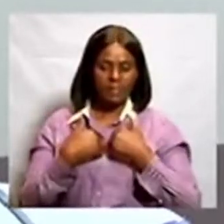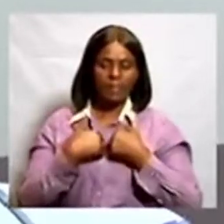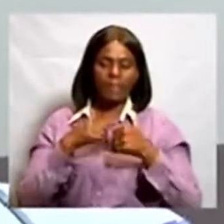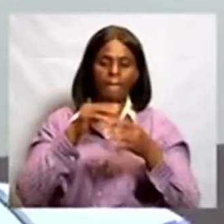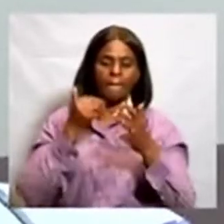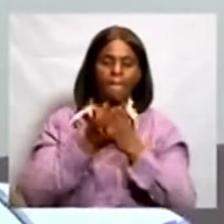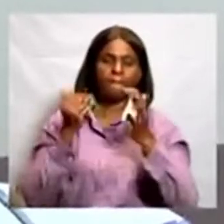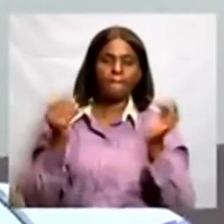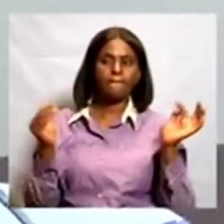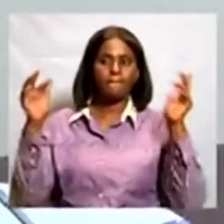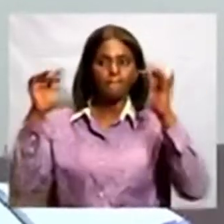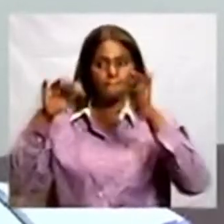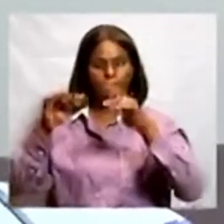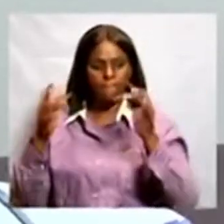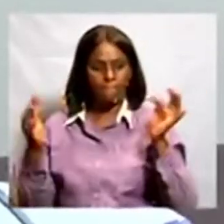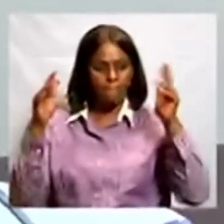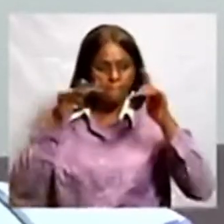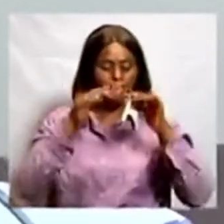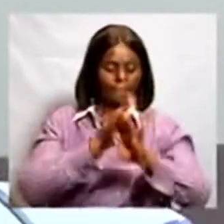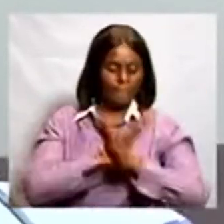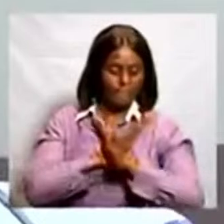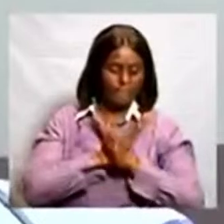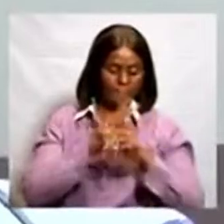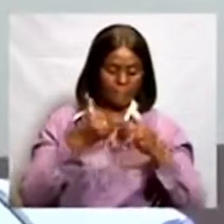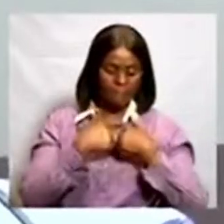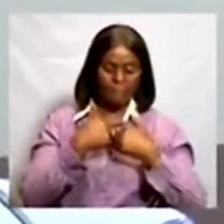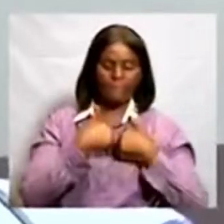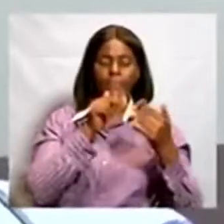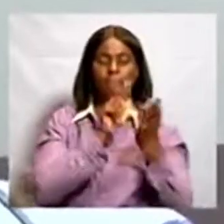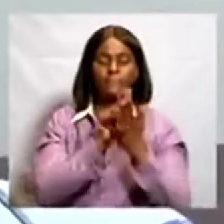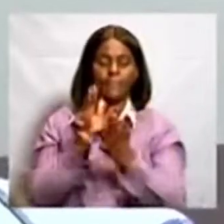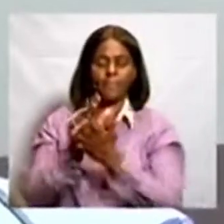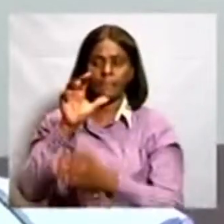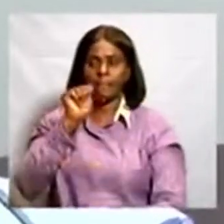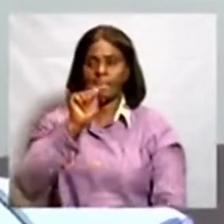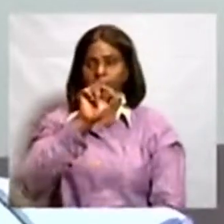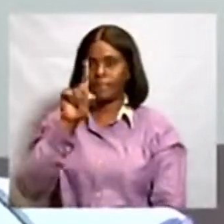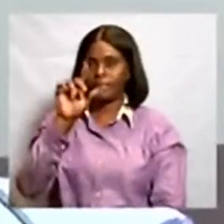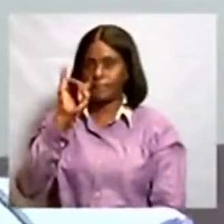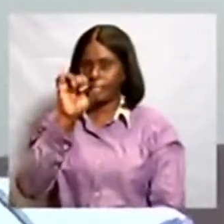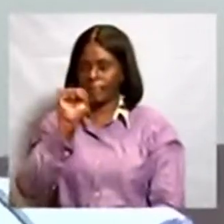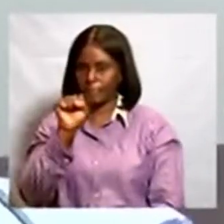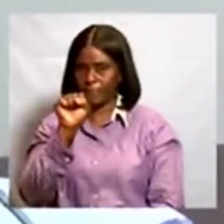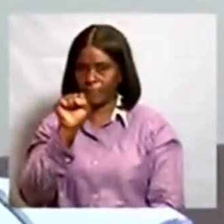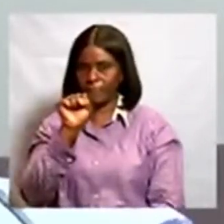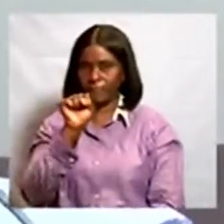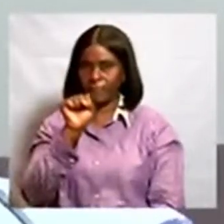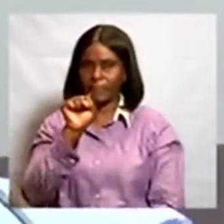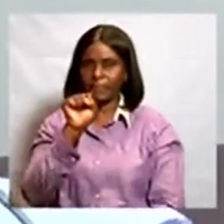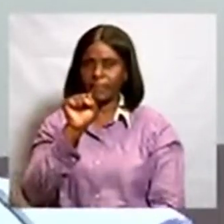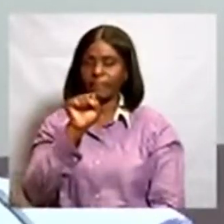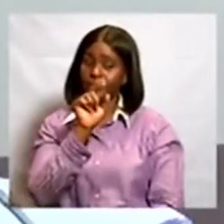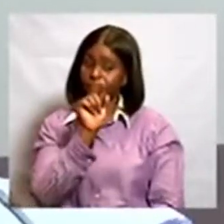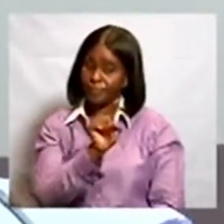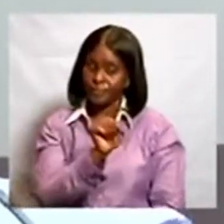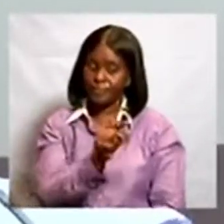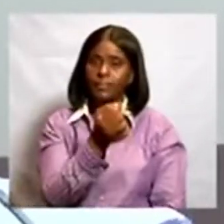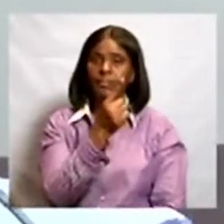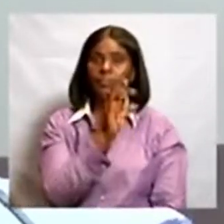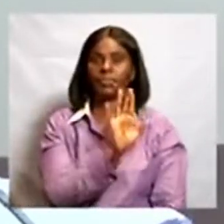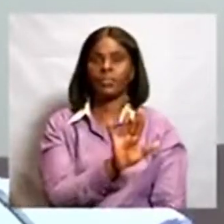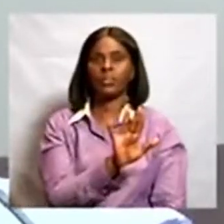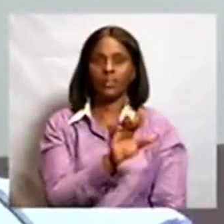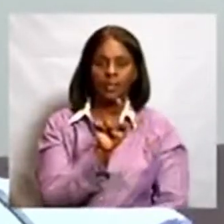conventions that Zambia has ratified. The Addis Convention is one of them,